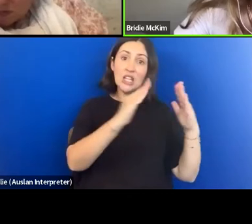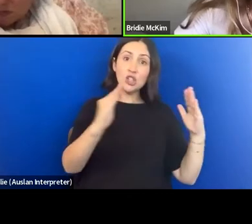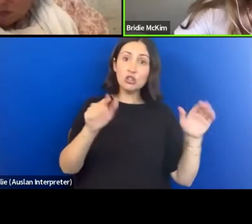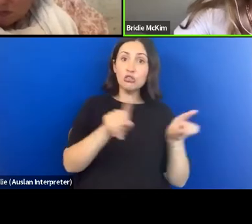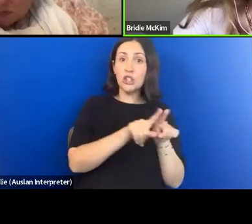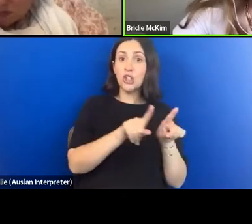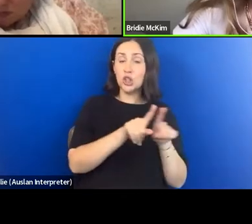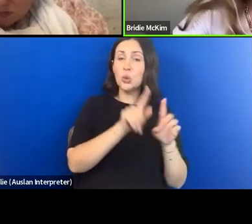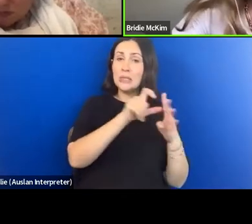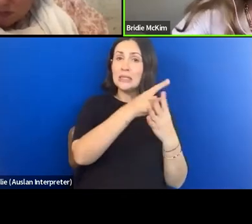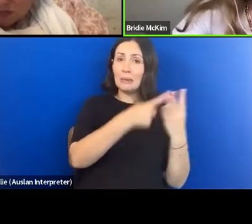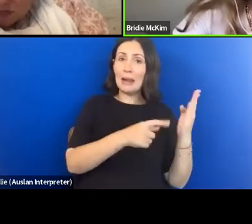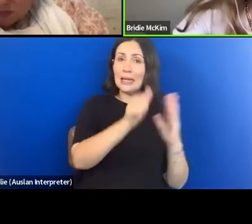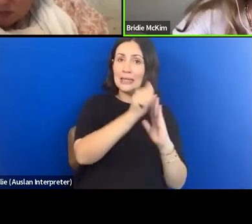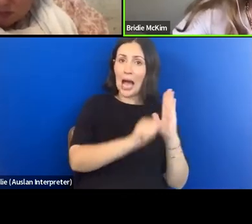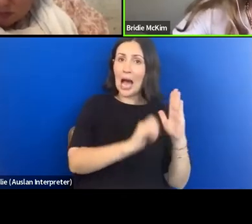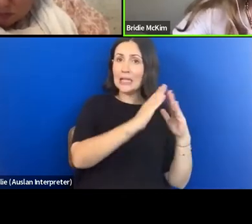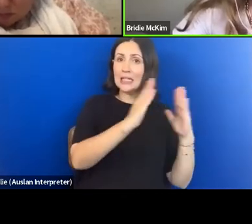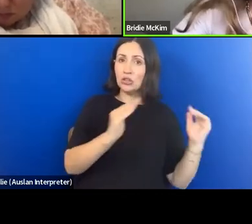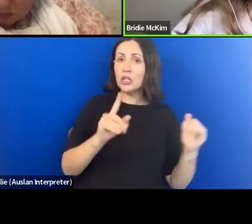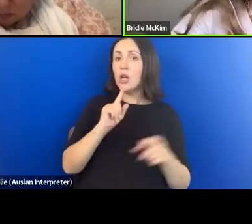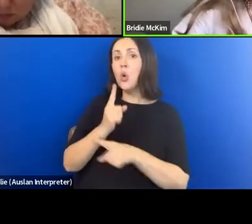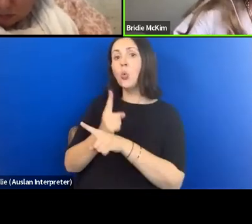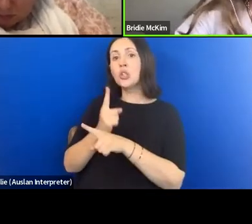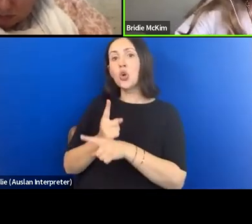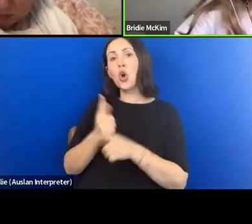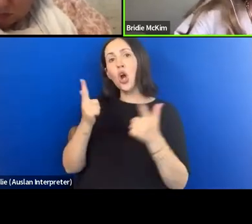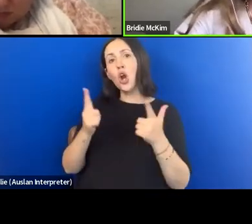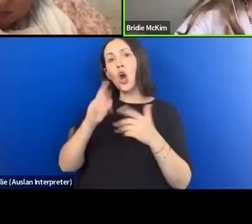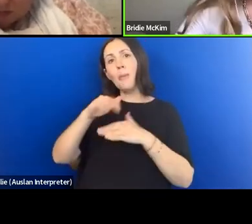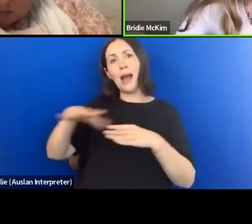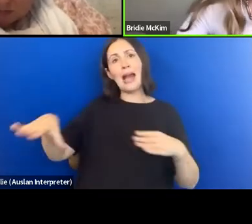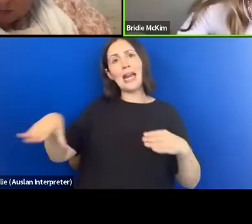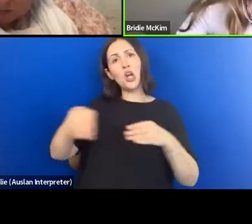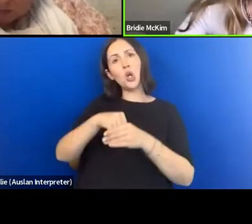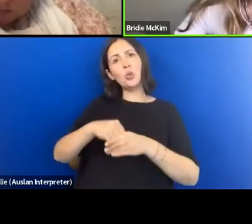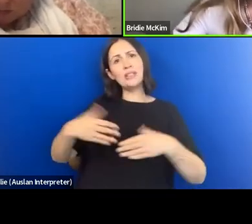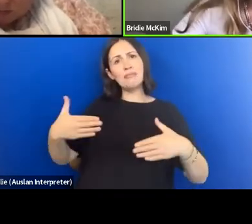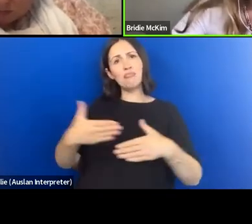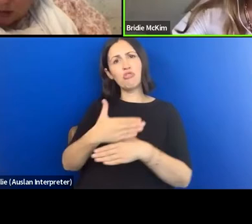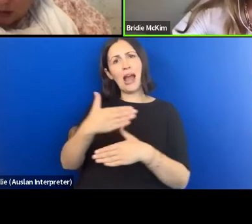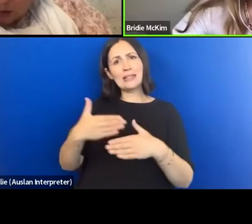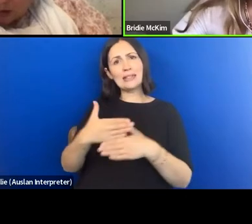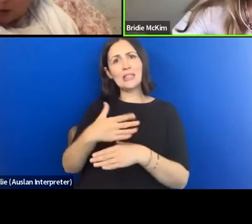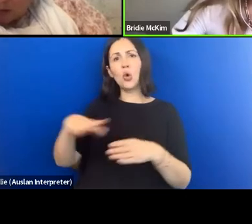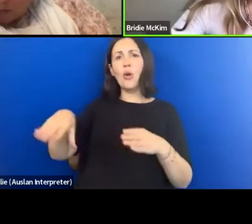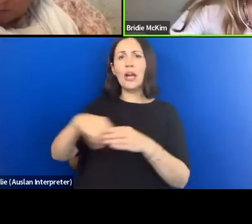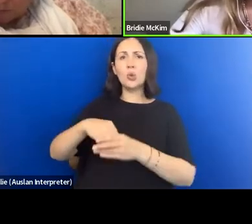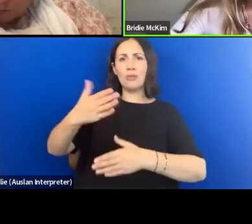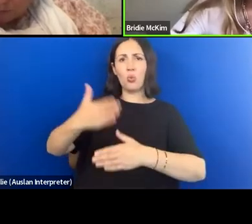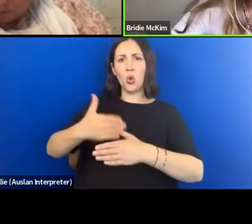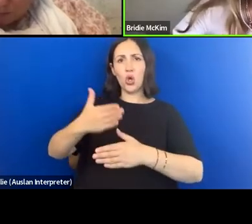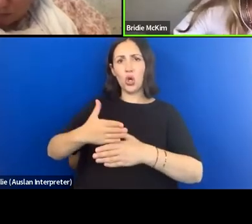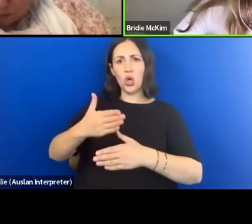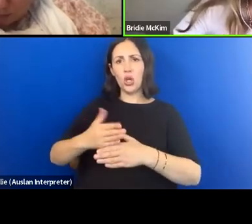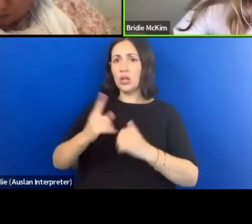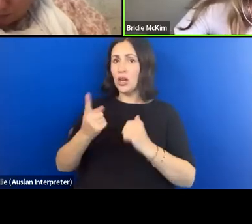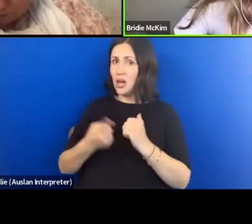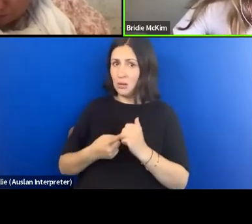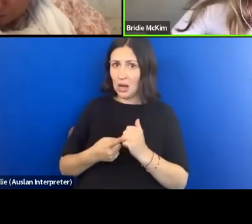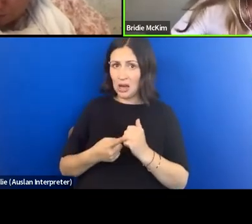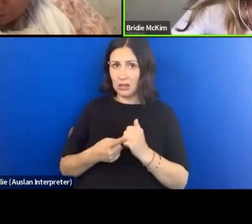arts world, we talk a lot about inclusive practice and inclusive work, but not a lot of people actually